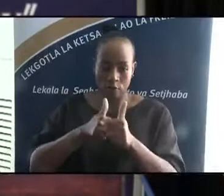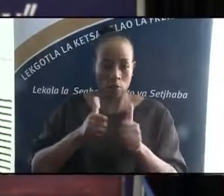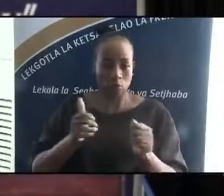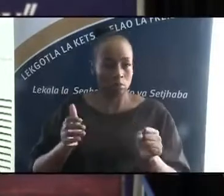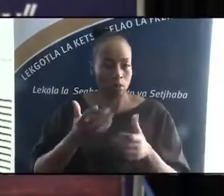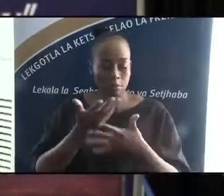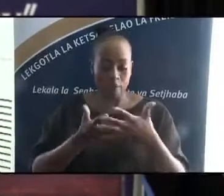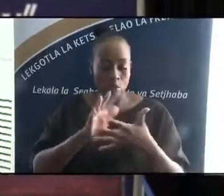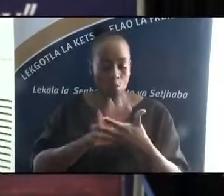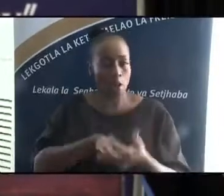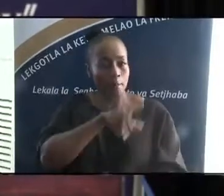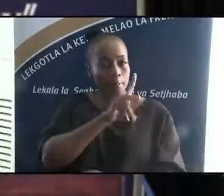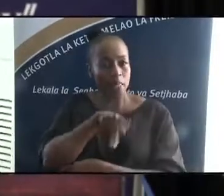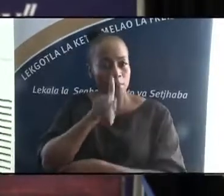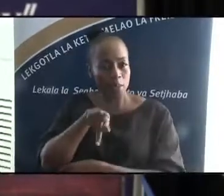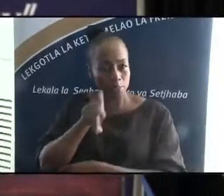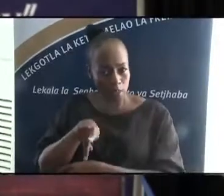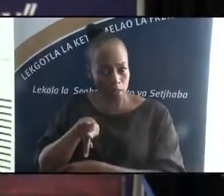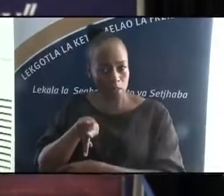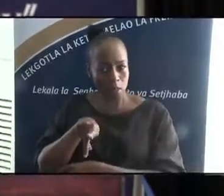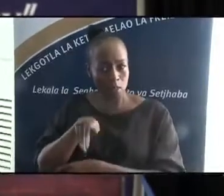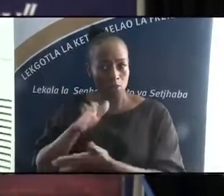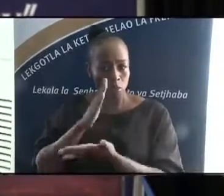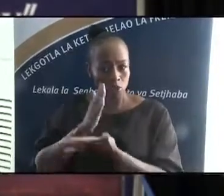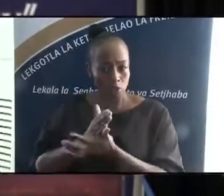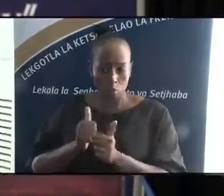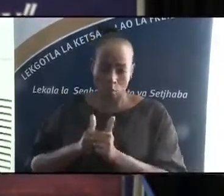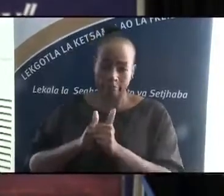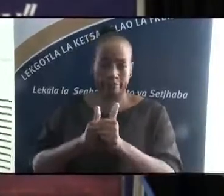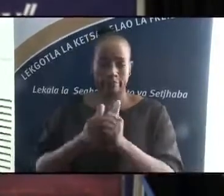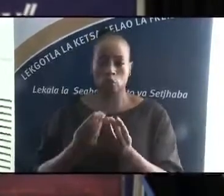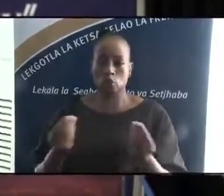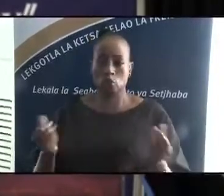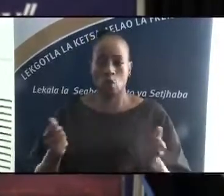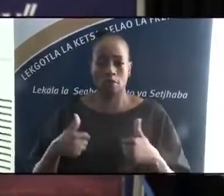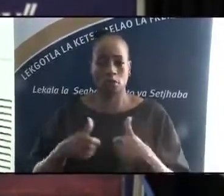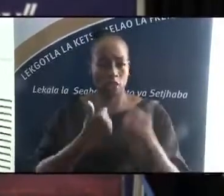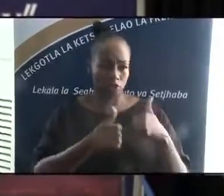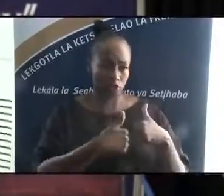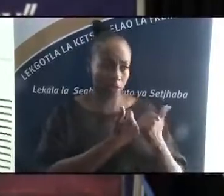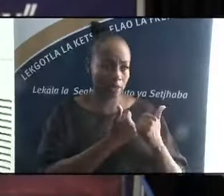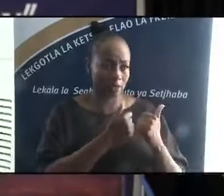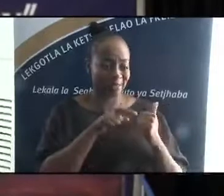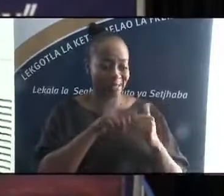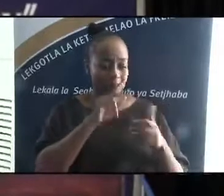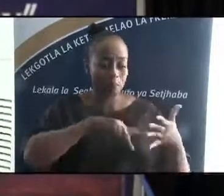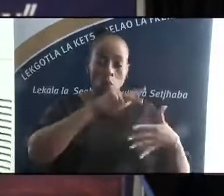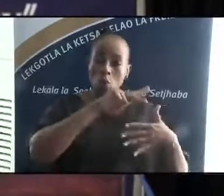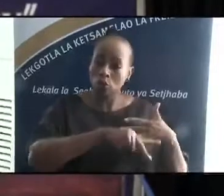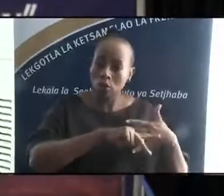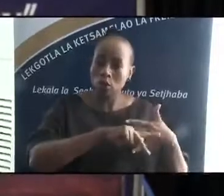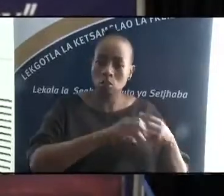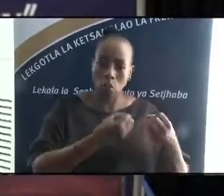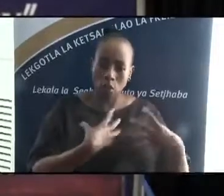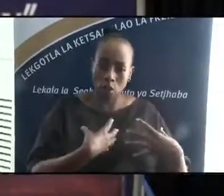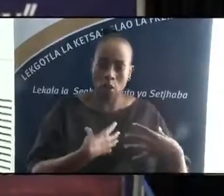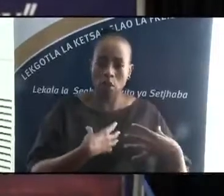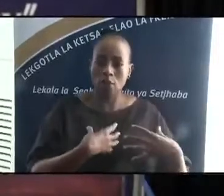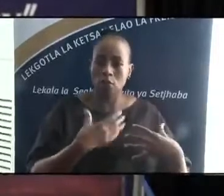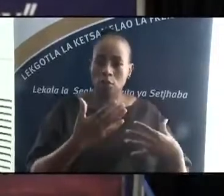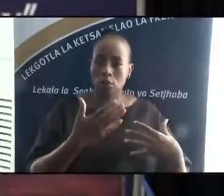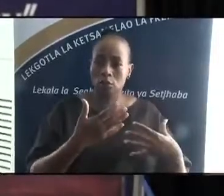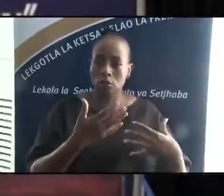framework to ensure that we address those challenges and that the pace of the planning of these projects will allow to